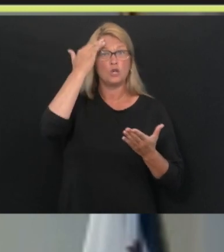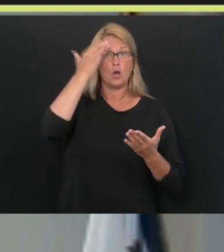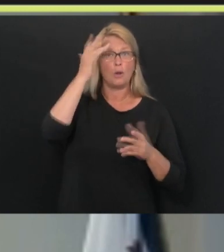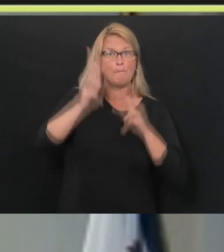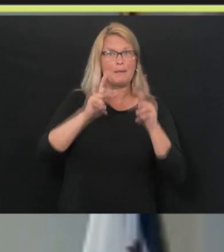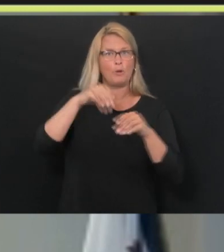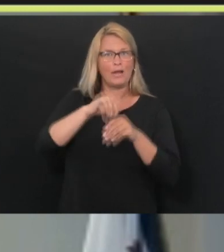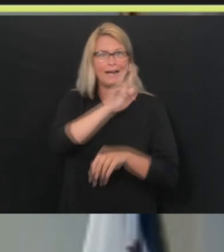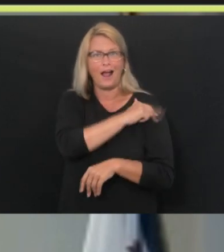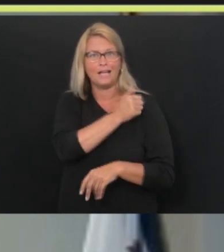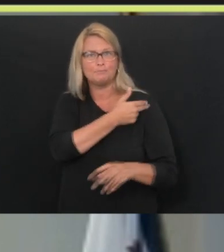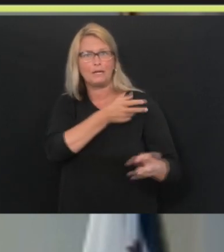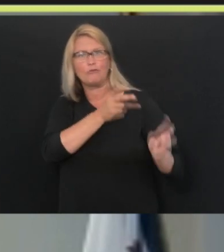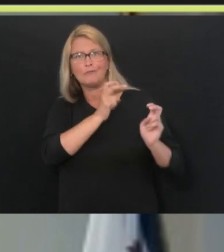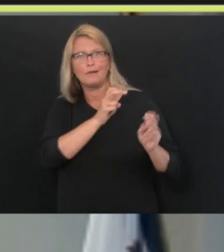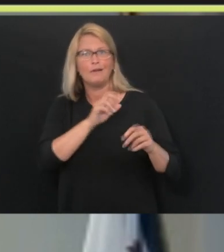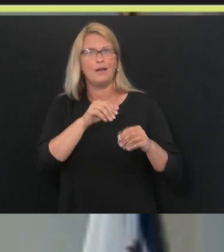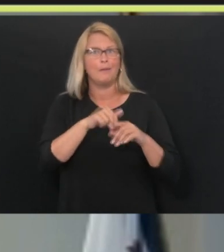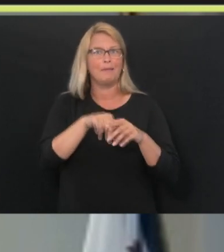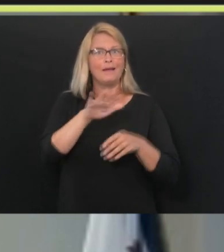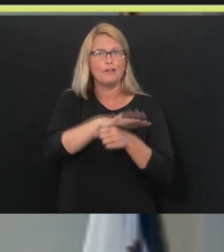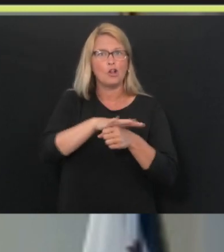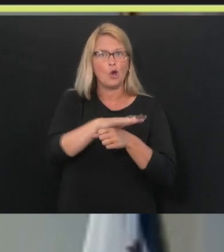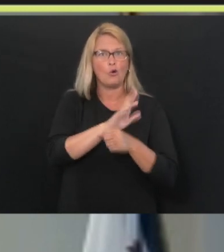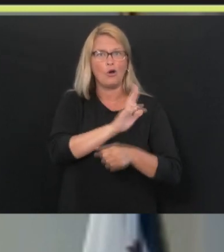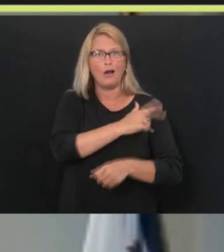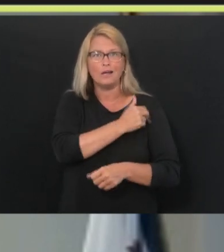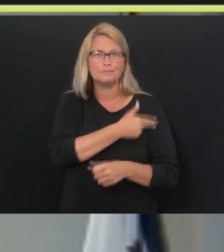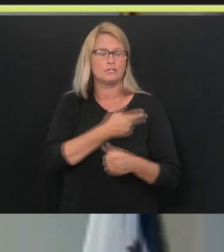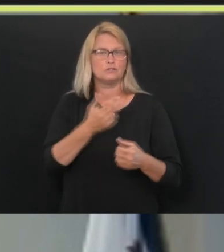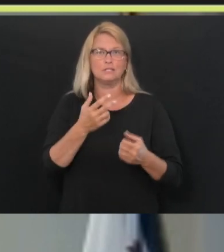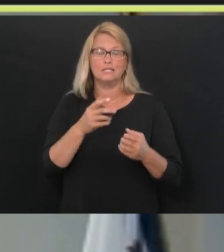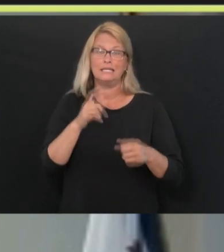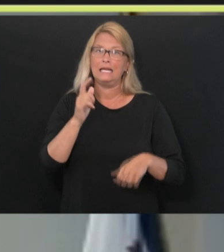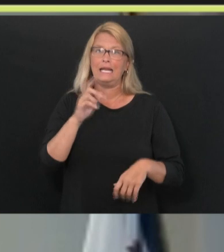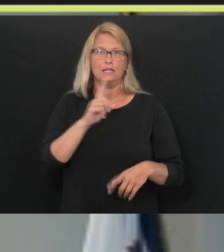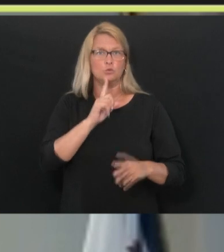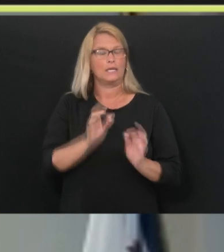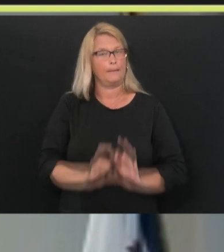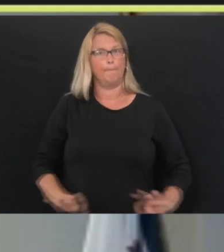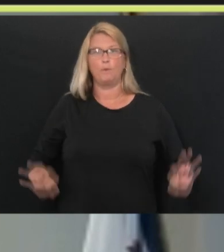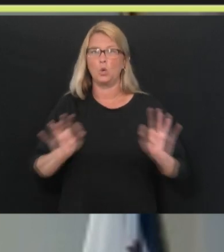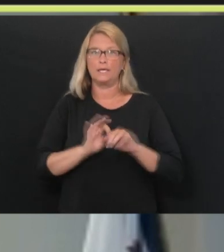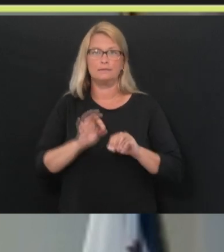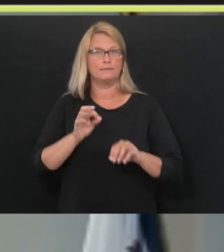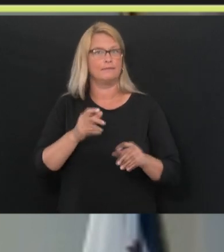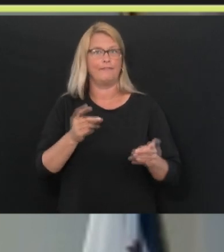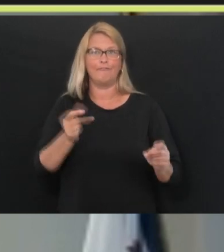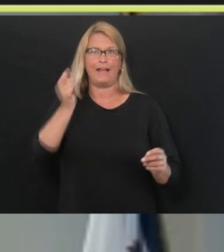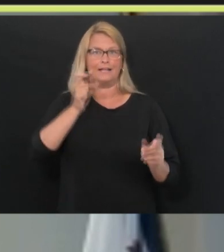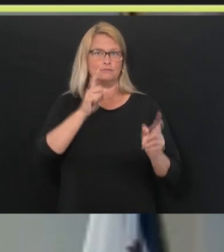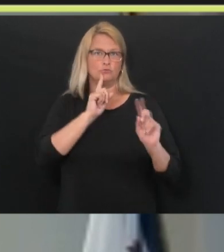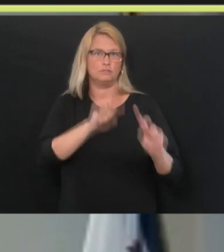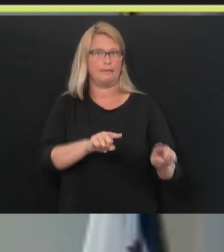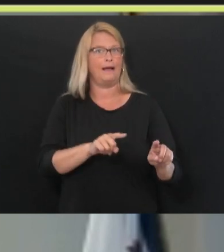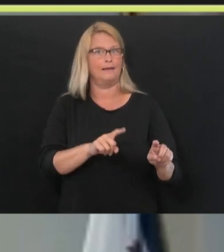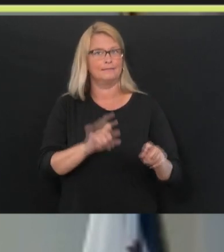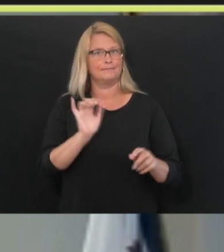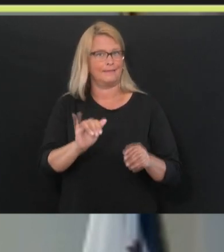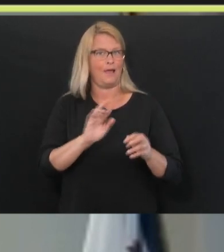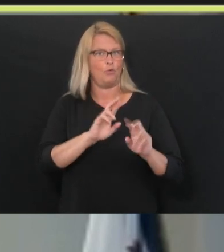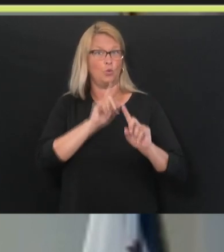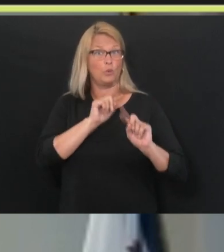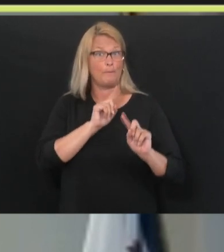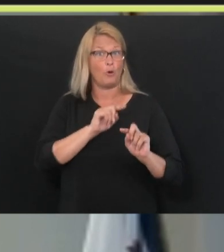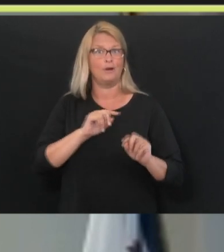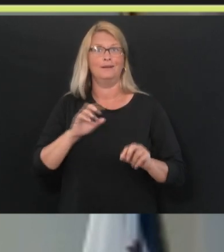local health departments, of being accurate and timely. Timely is very important to get crucial information out. But that's why this number came out as such. But